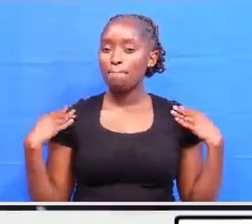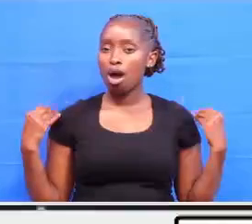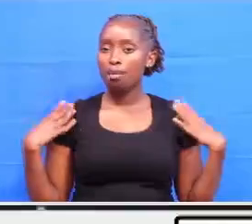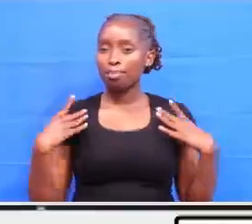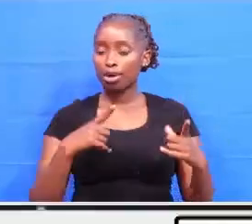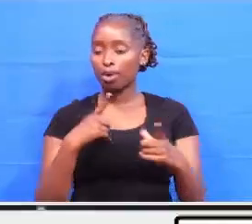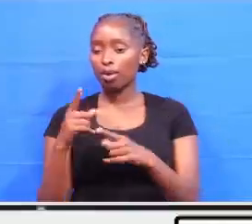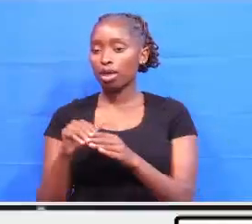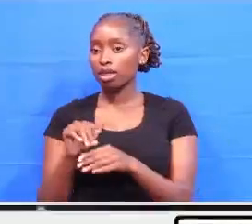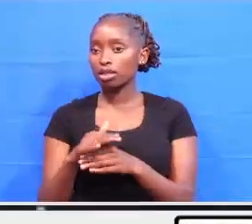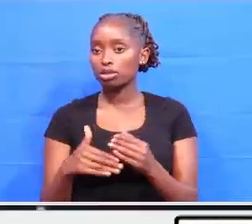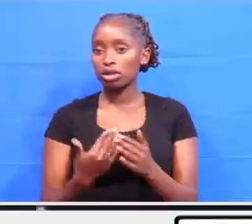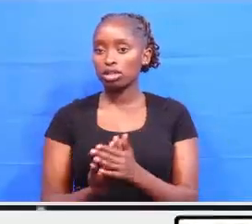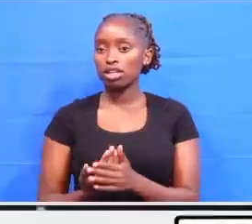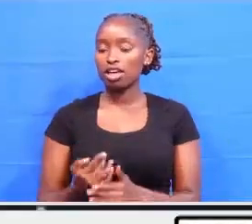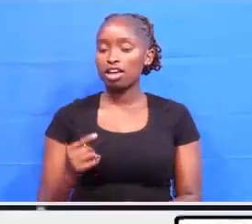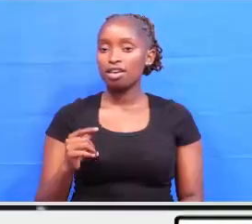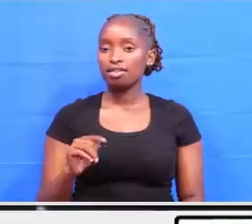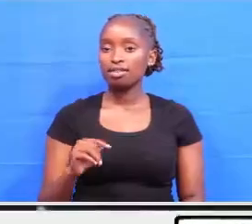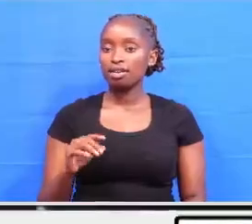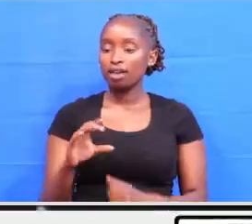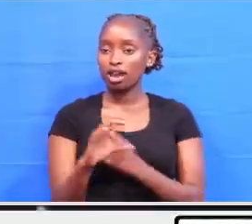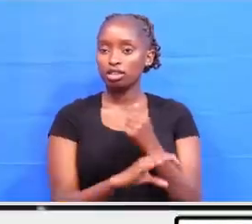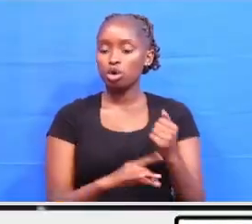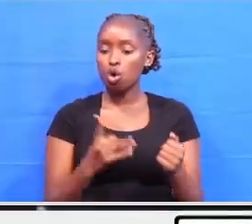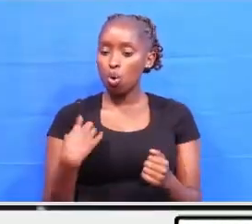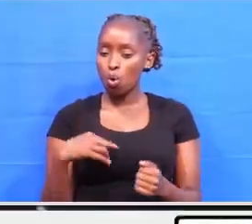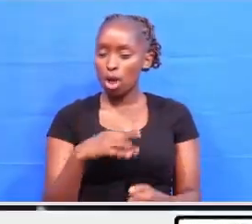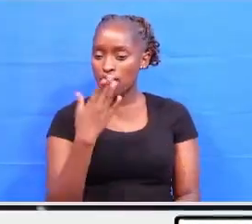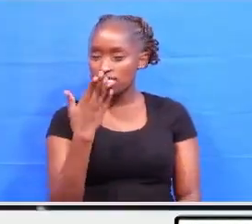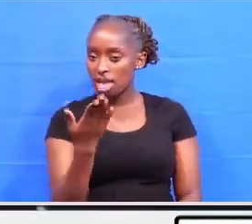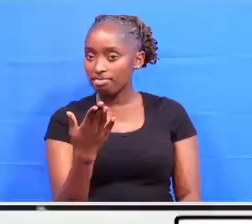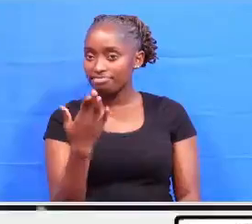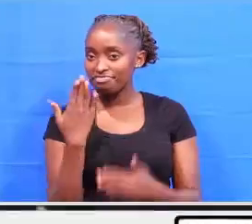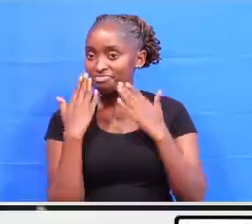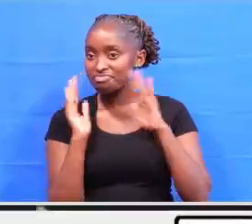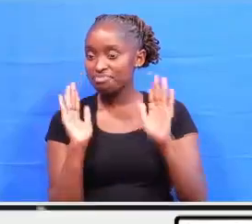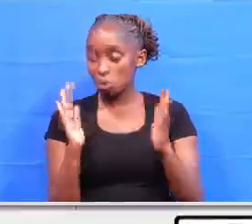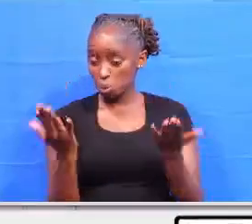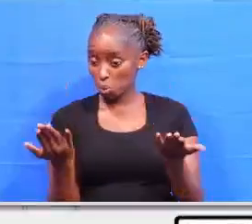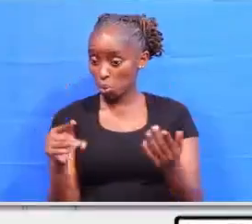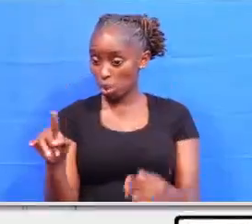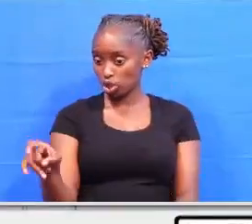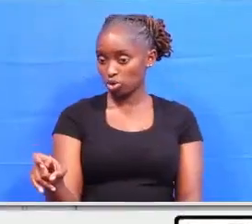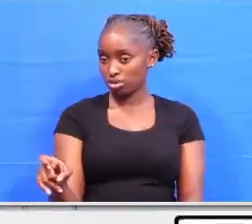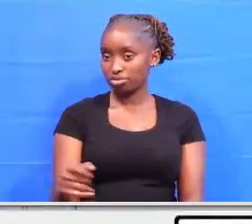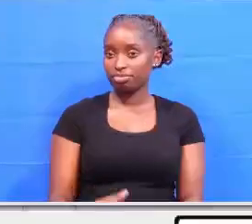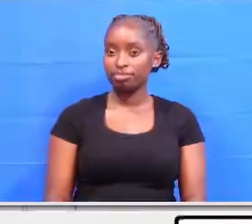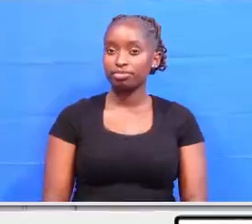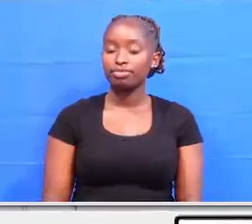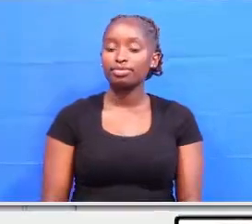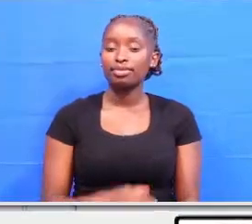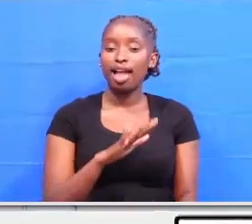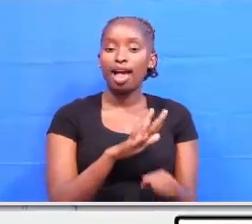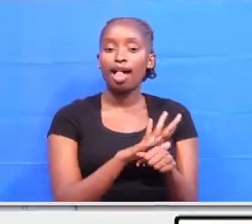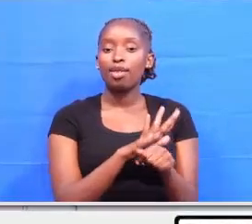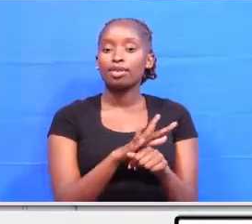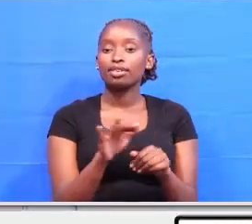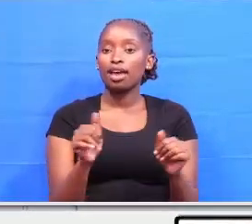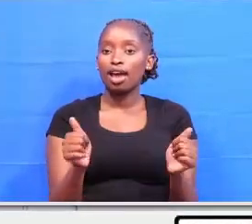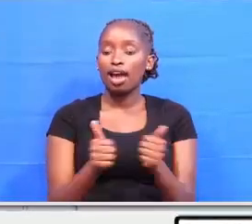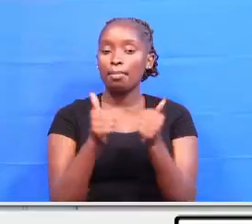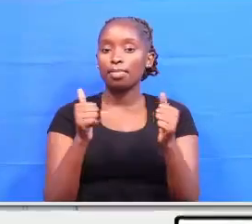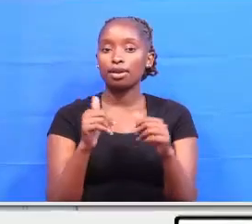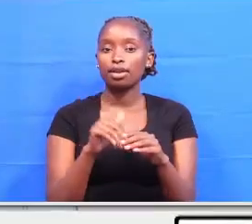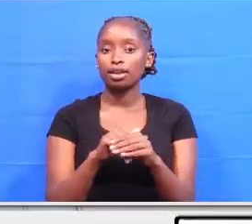score system like, you know, first world countries? Are we there yet? Actually, a lot has happened in the credit score environment